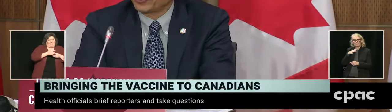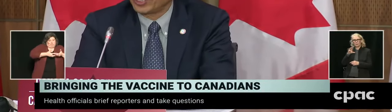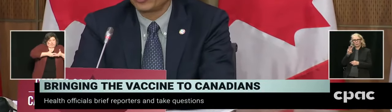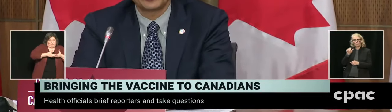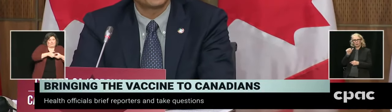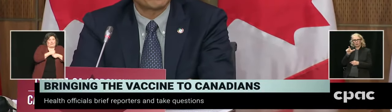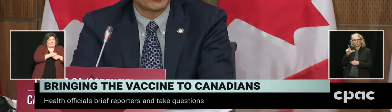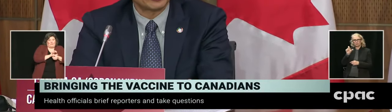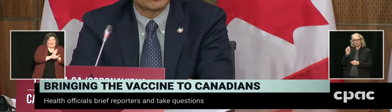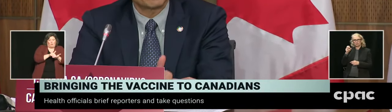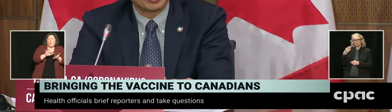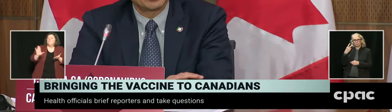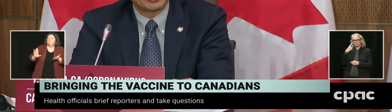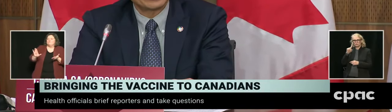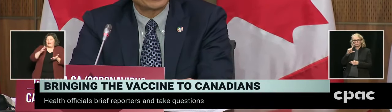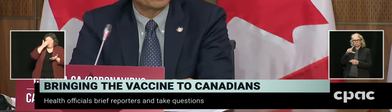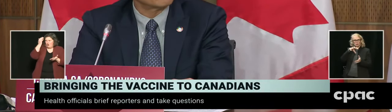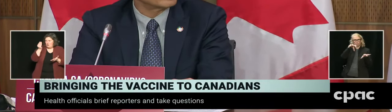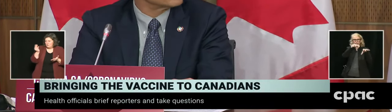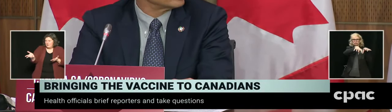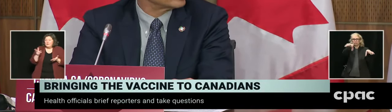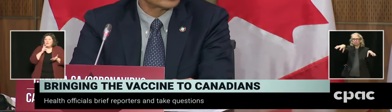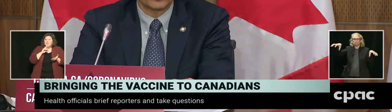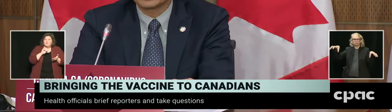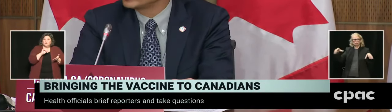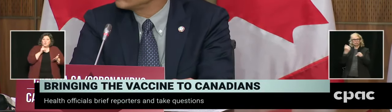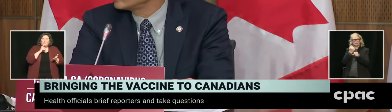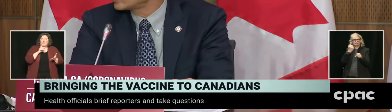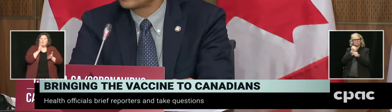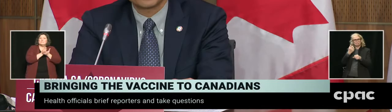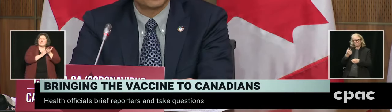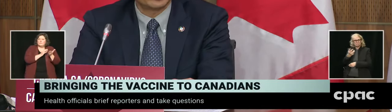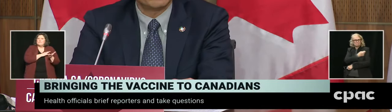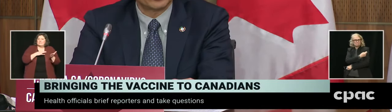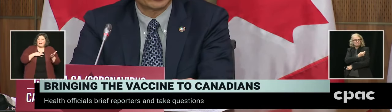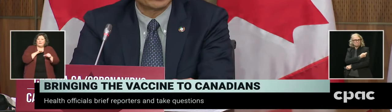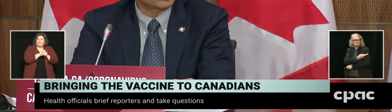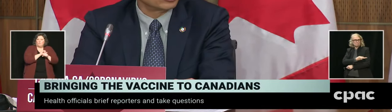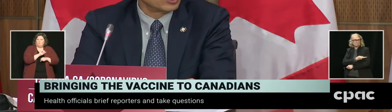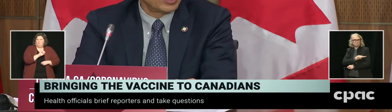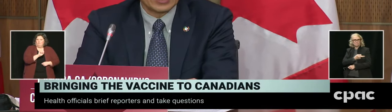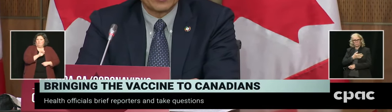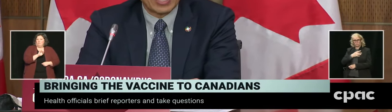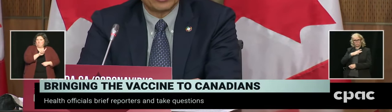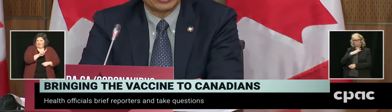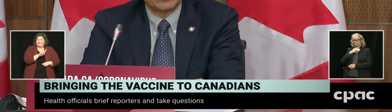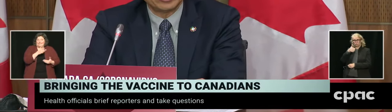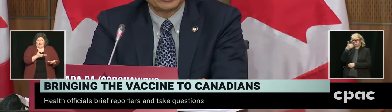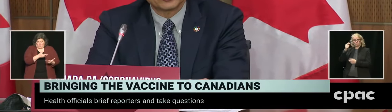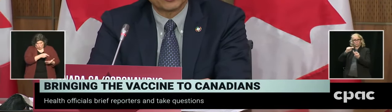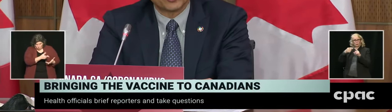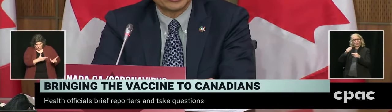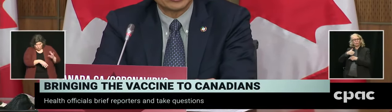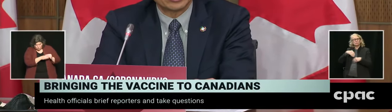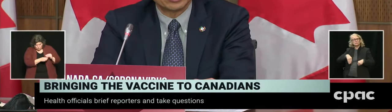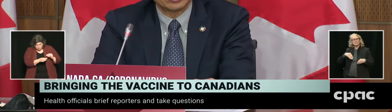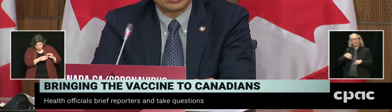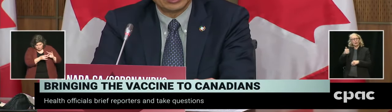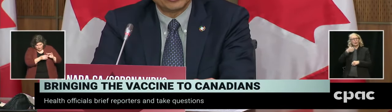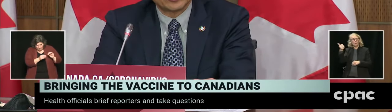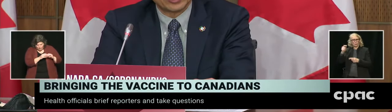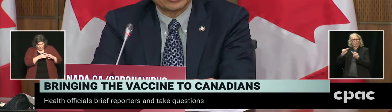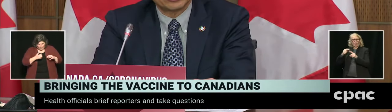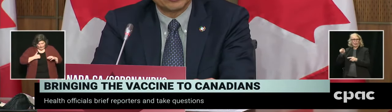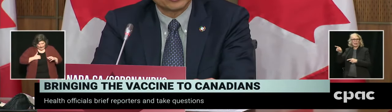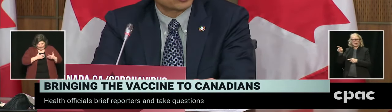I forgot that we do have colleagues from ICET online, so I just wanted to give them an opportunity if they would like to expand or give any additional points